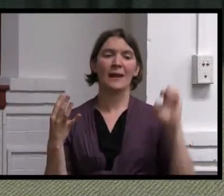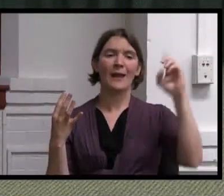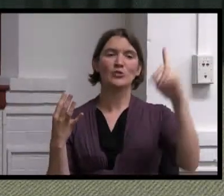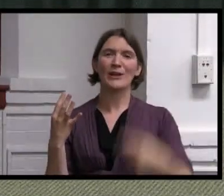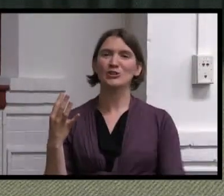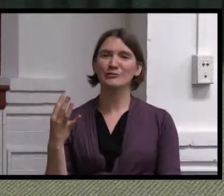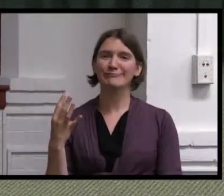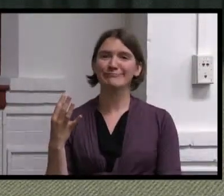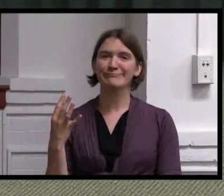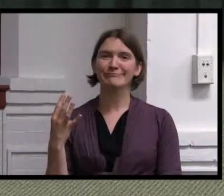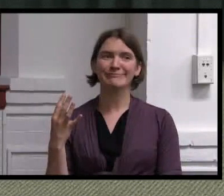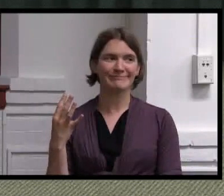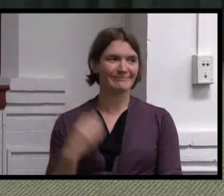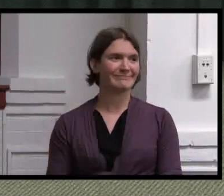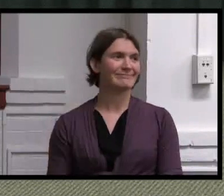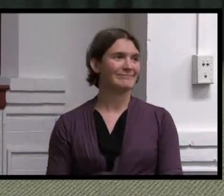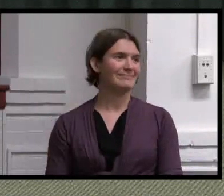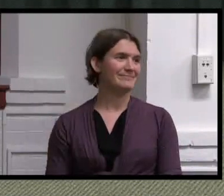Education Fund.